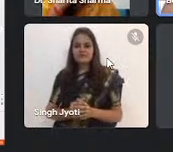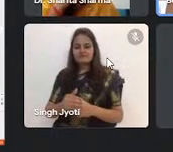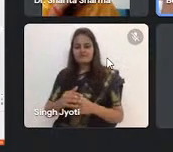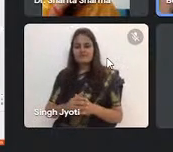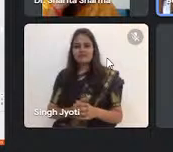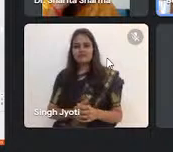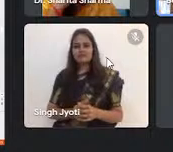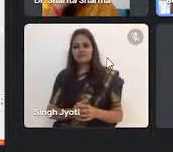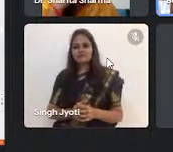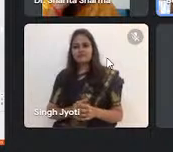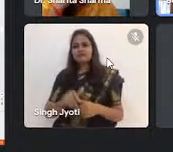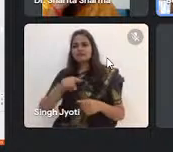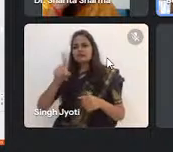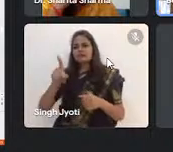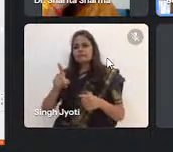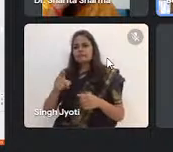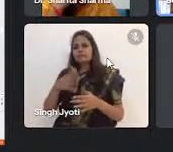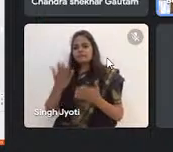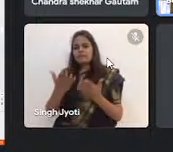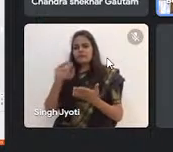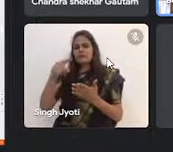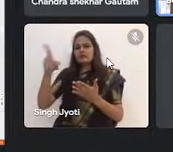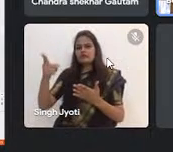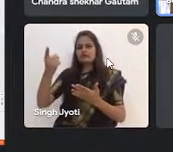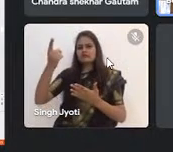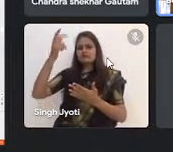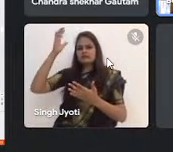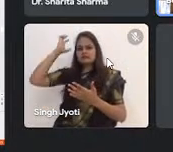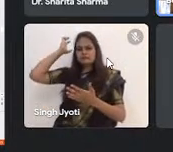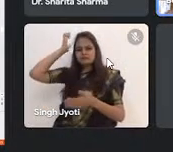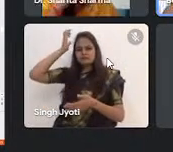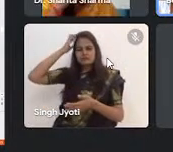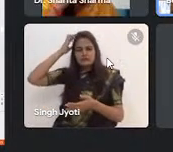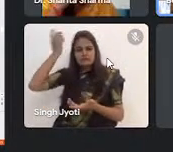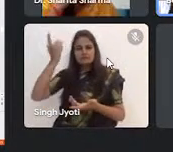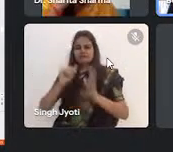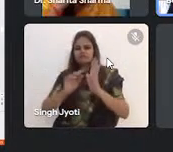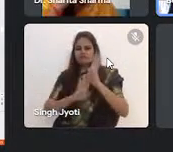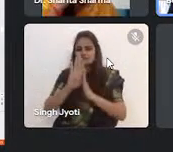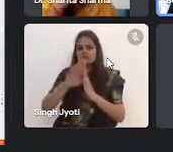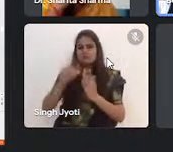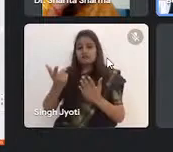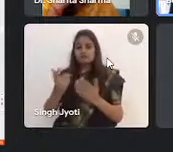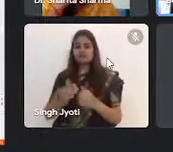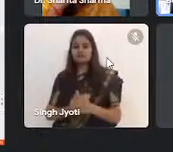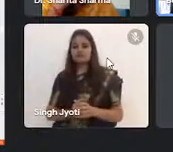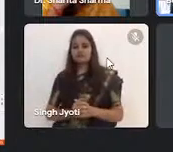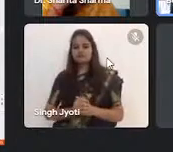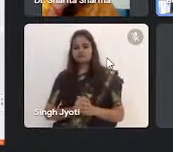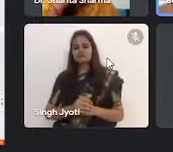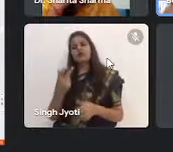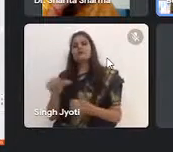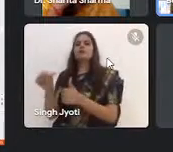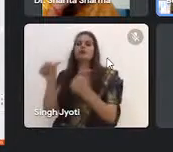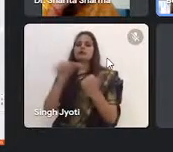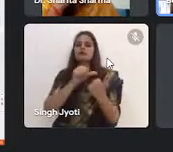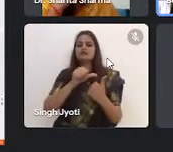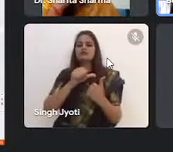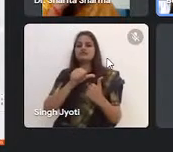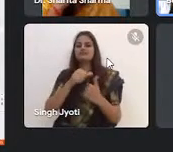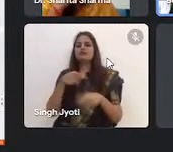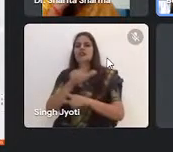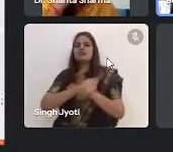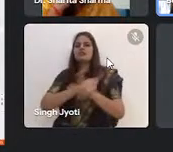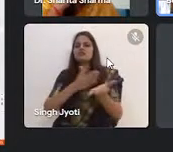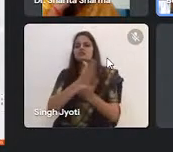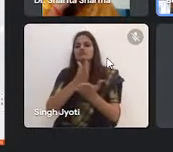the way the brain, the auditory regions of the brain develop. Now, if we go back to that multimodal idea, this is just